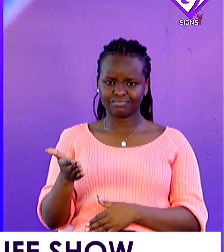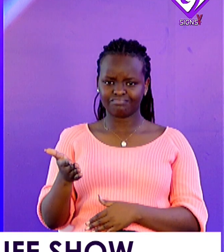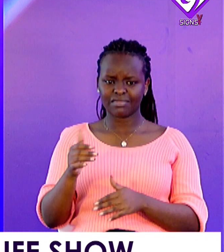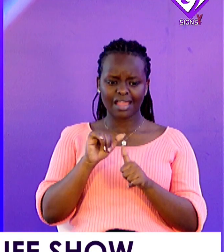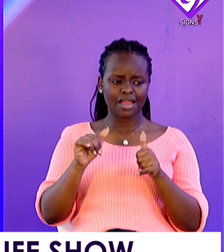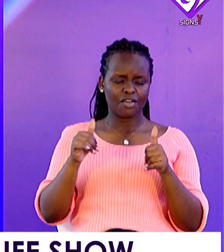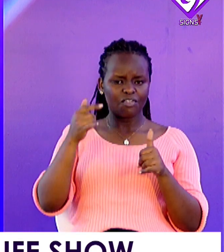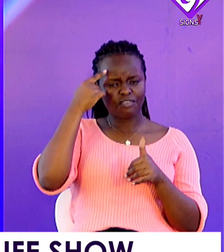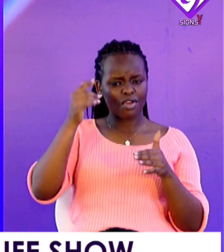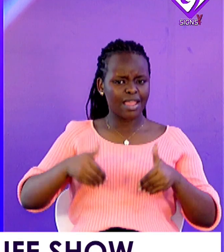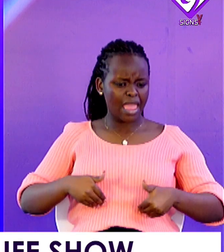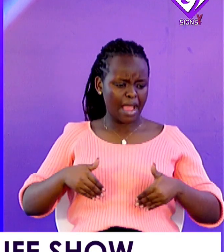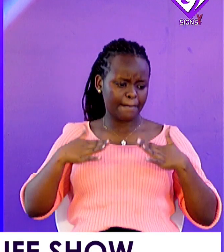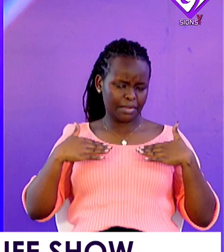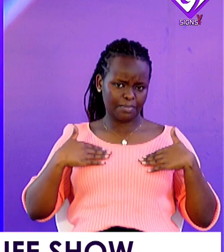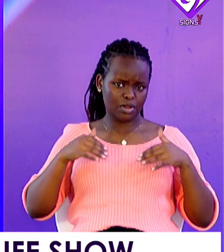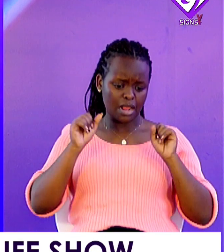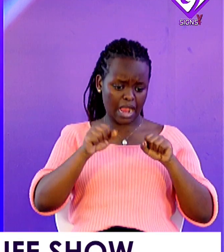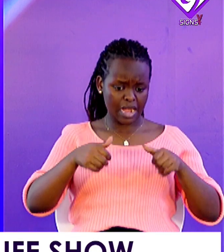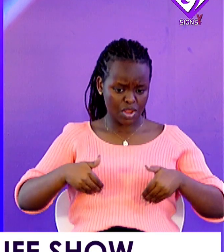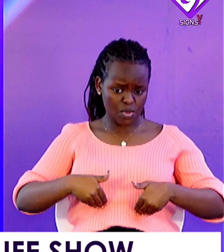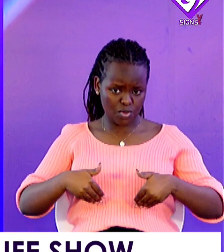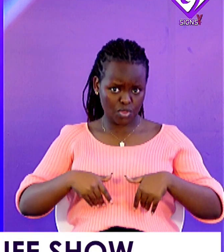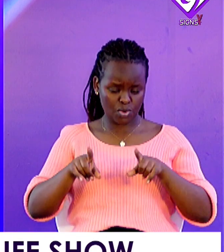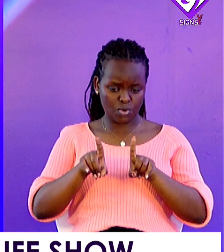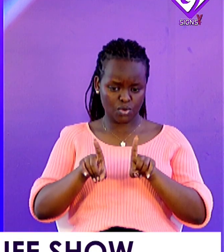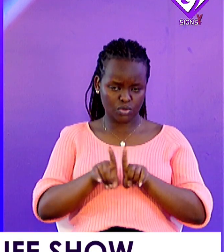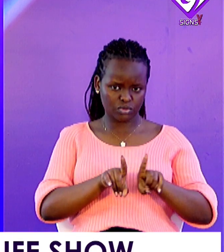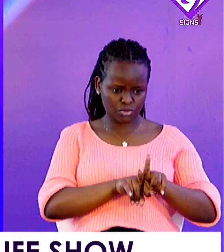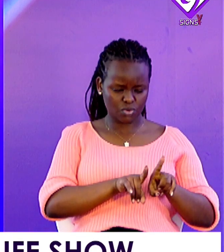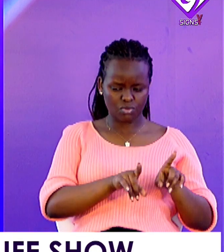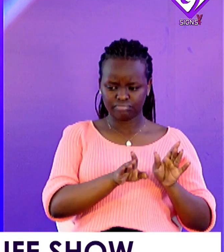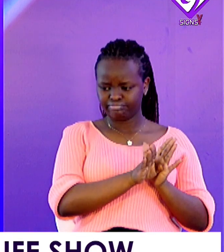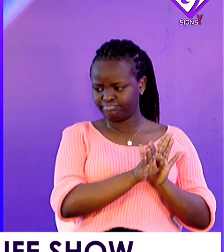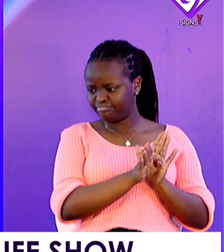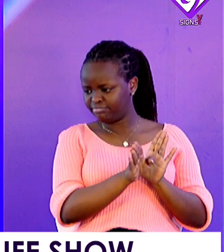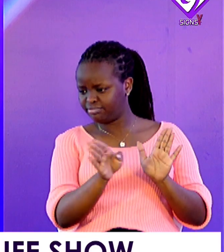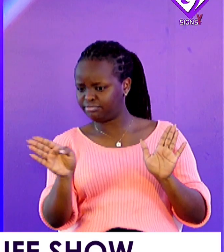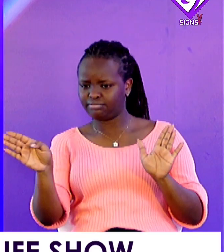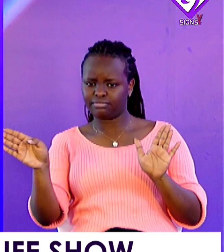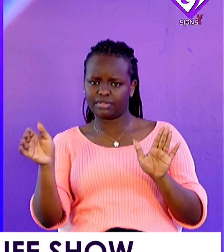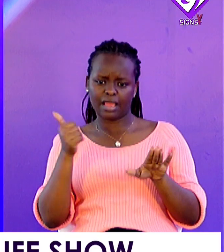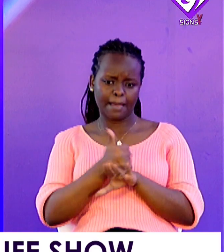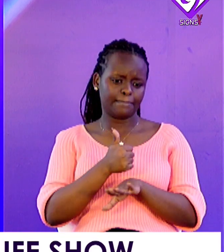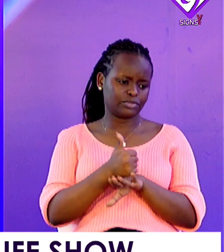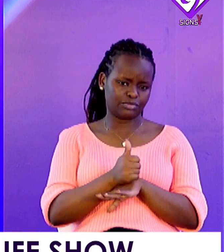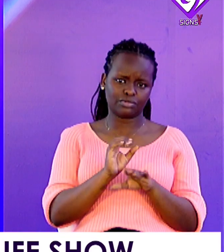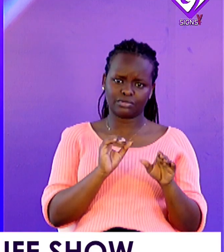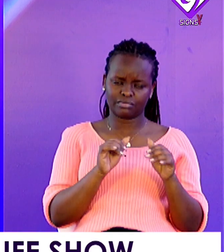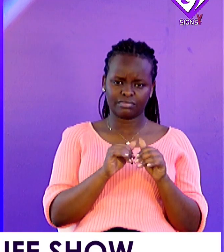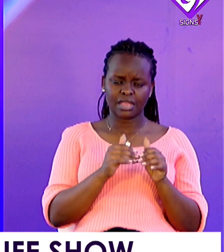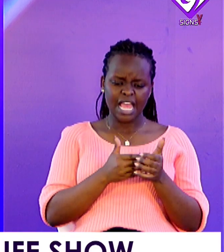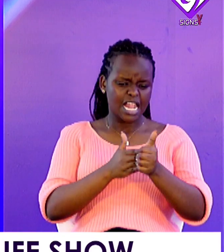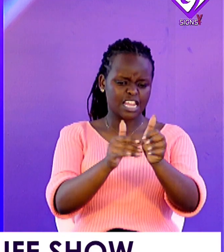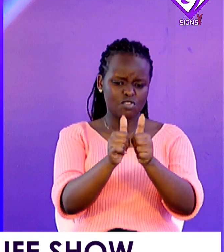youth also be misled into spiritual abuse? Can they be spiritually abused? Or do you